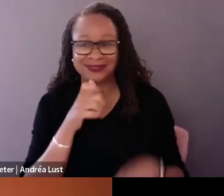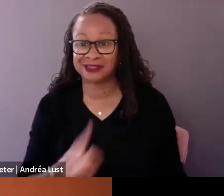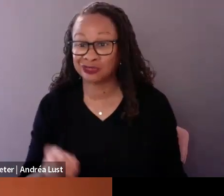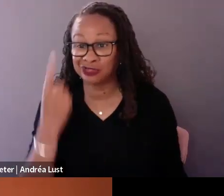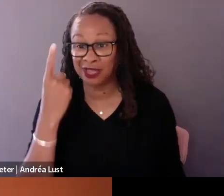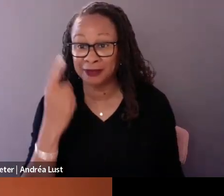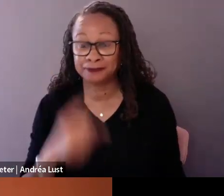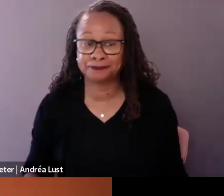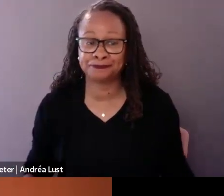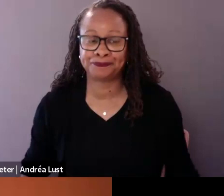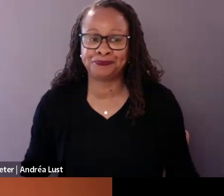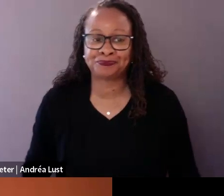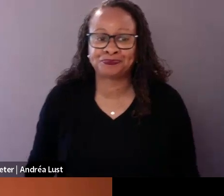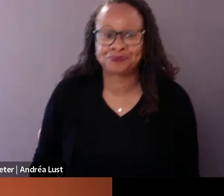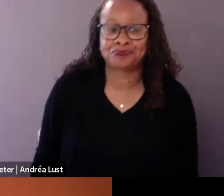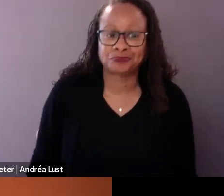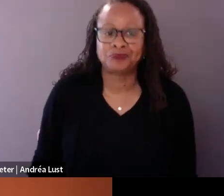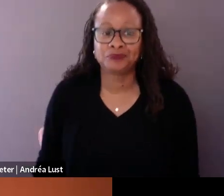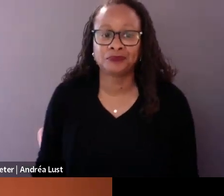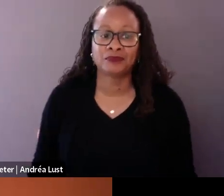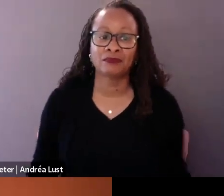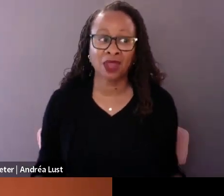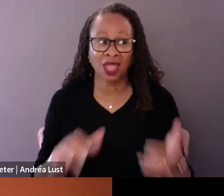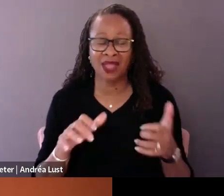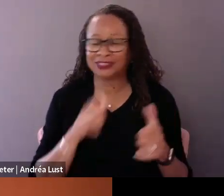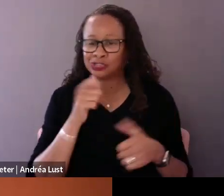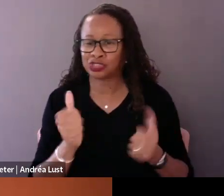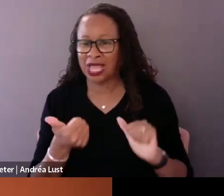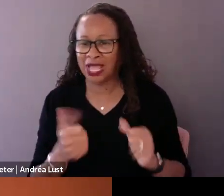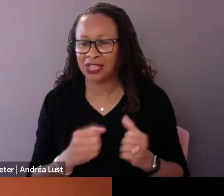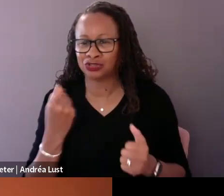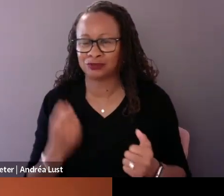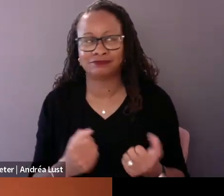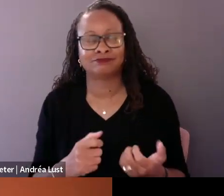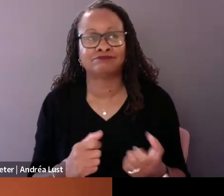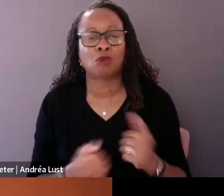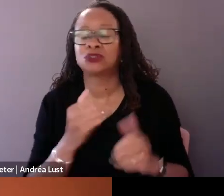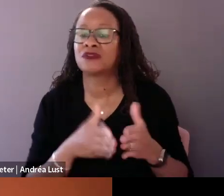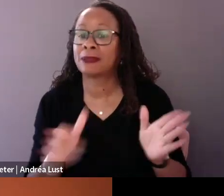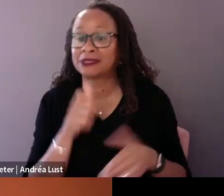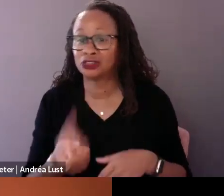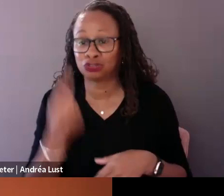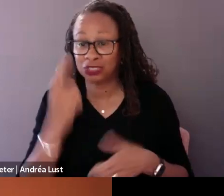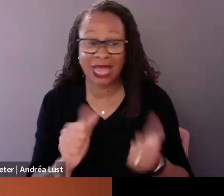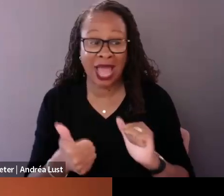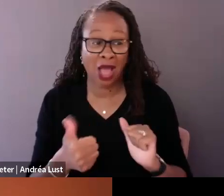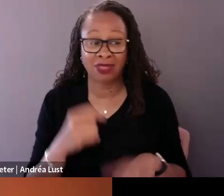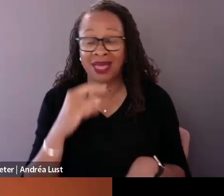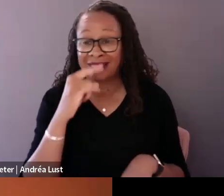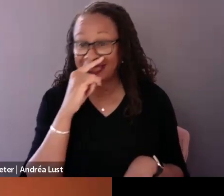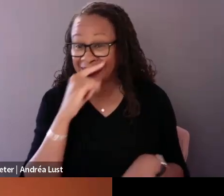understand how they could, quote unquote, fall for this person. And that was a